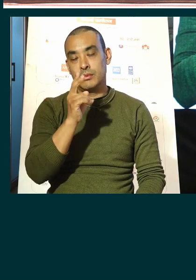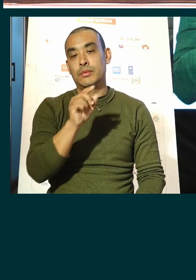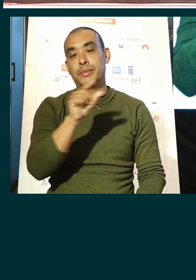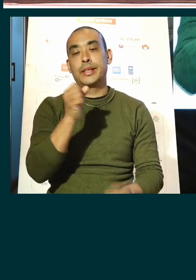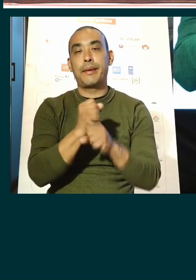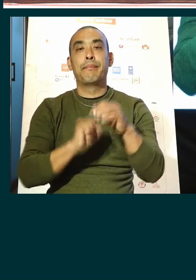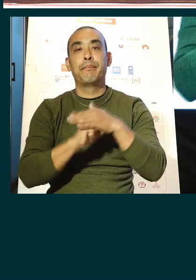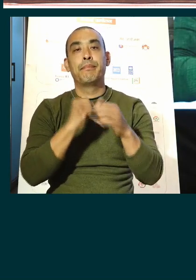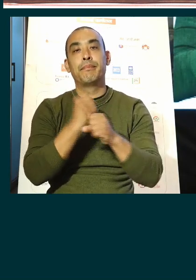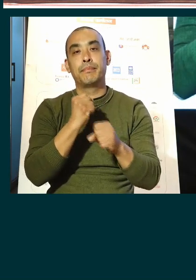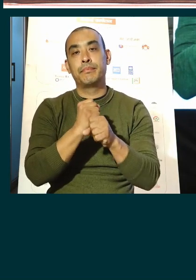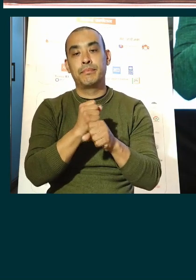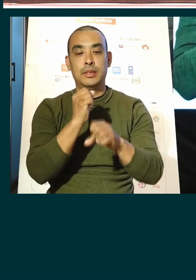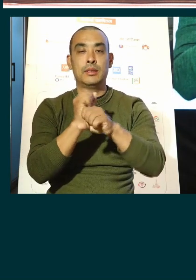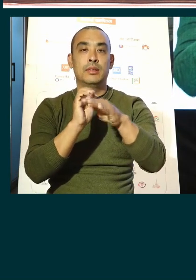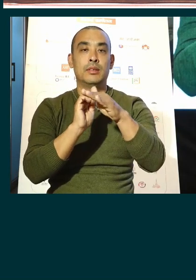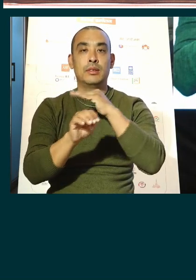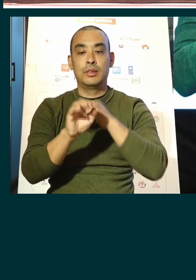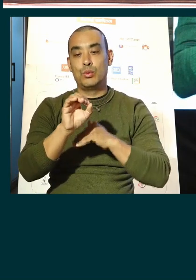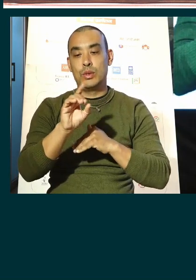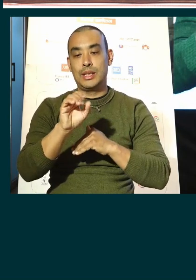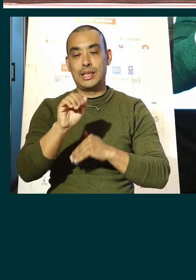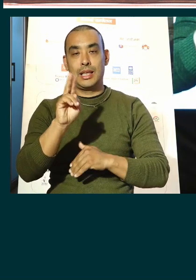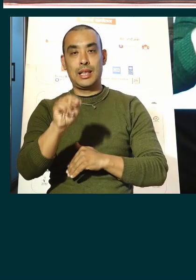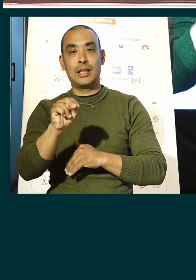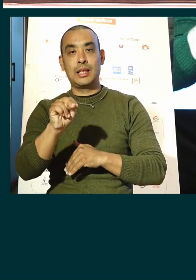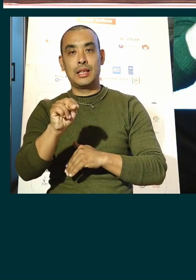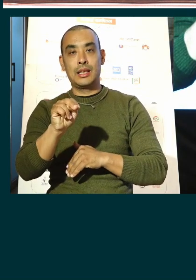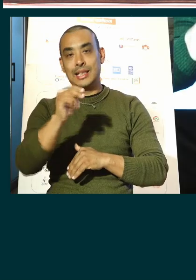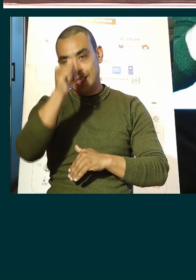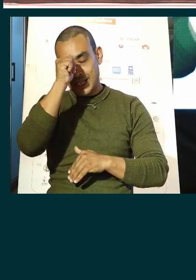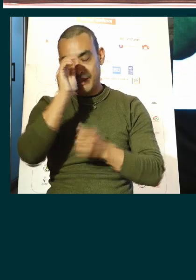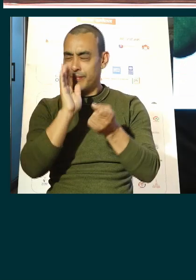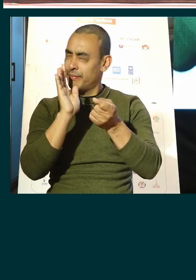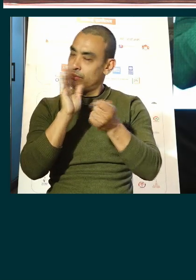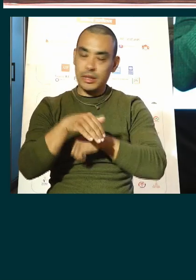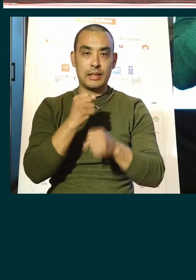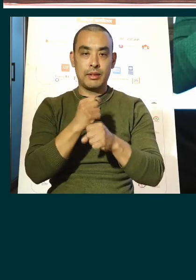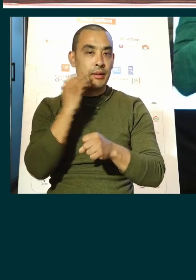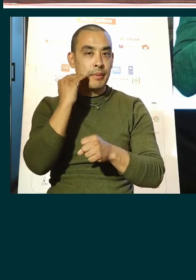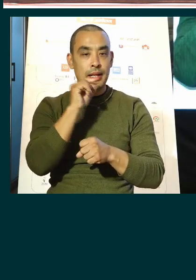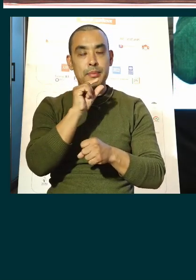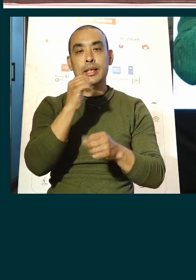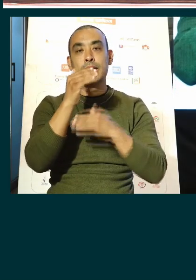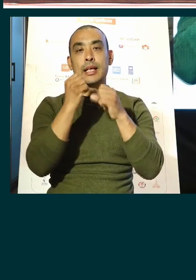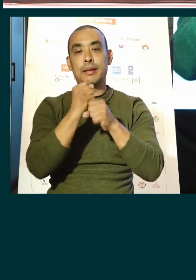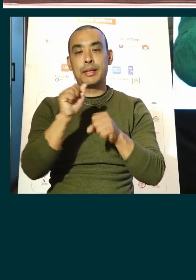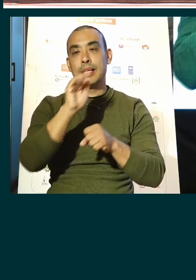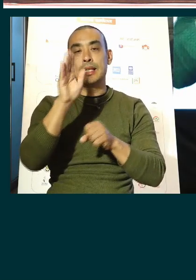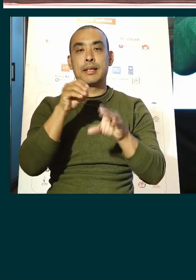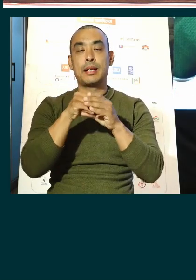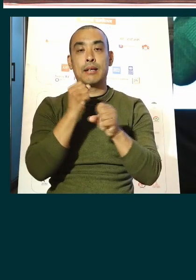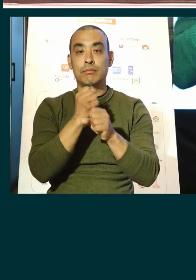in conceptualizing and implementing UDAN, one of India's largest and most impactful adolescent development initiative. His